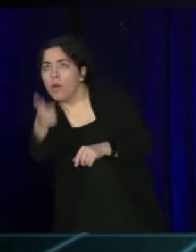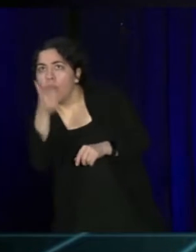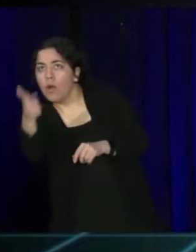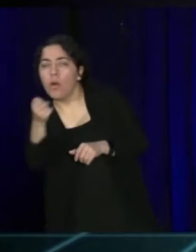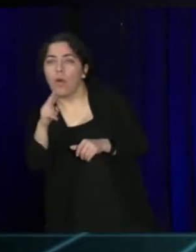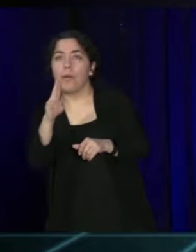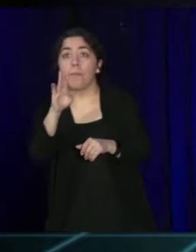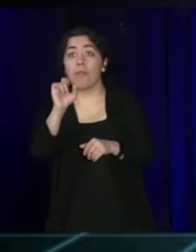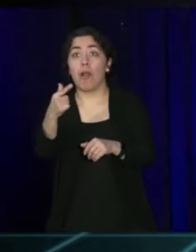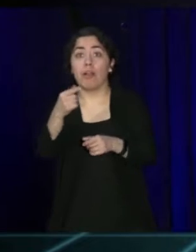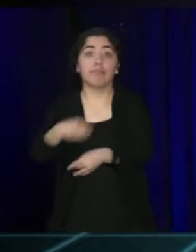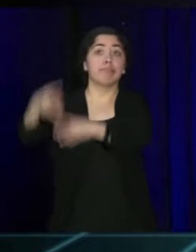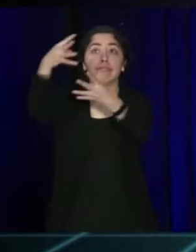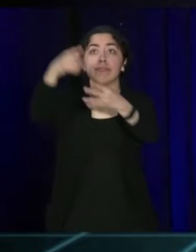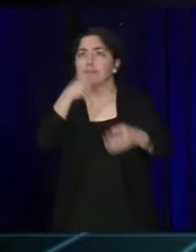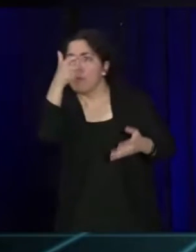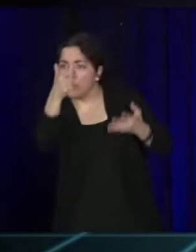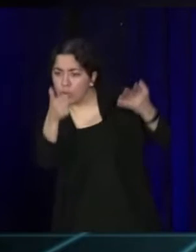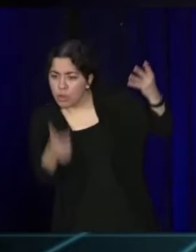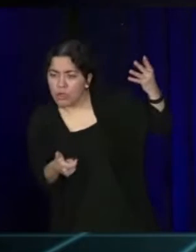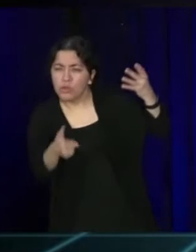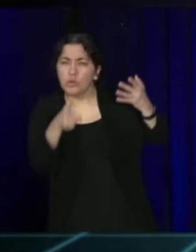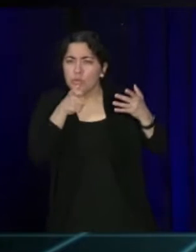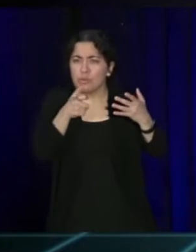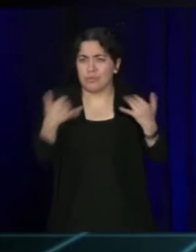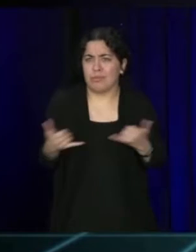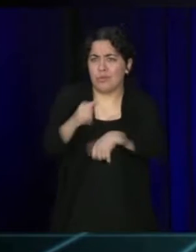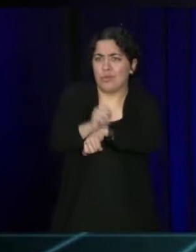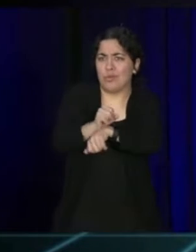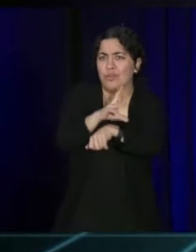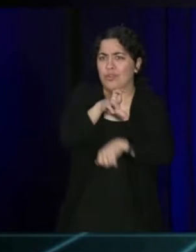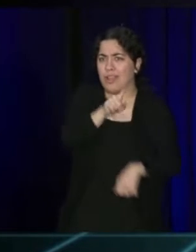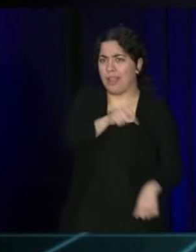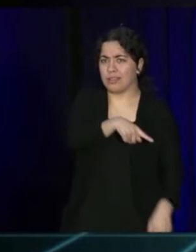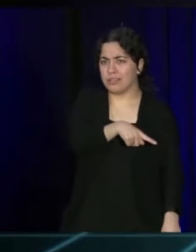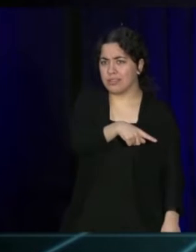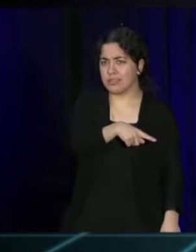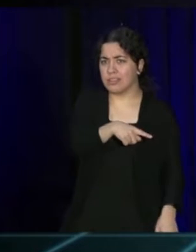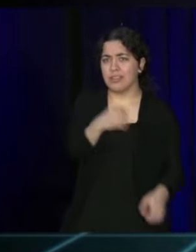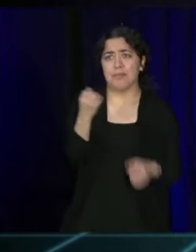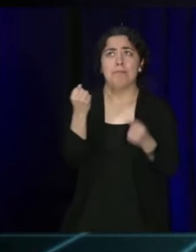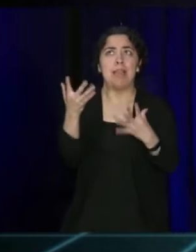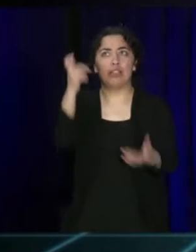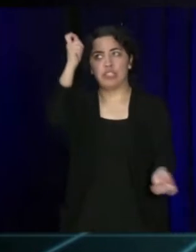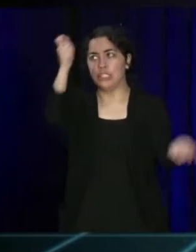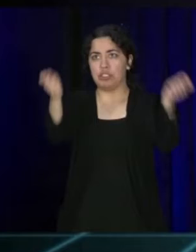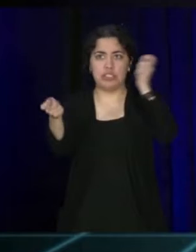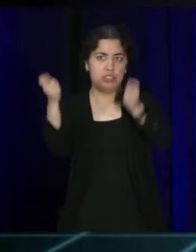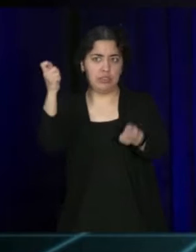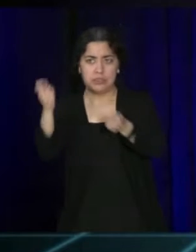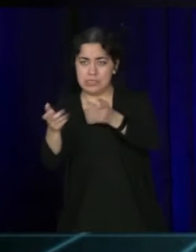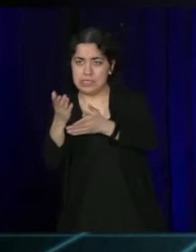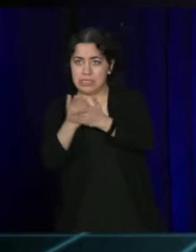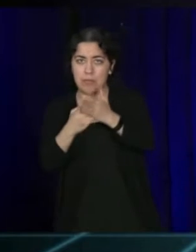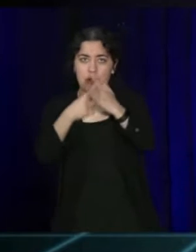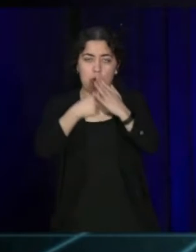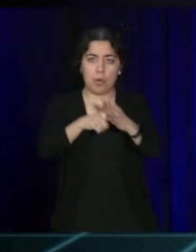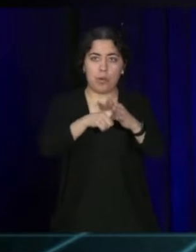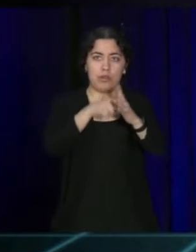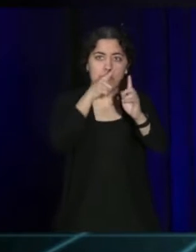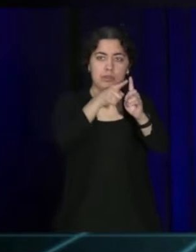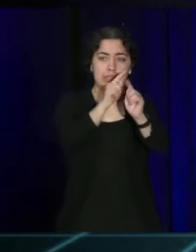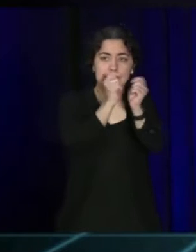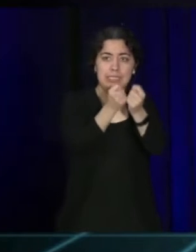here to find out who's working in React. Because I know we've had a lot of changes. Some of the core team that came up 10